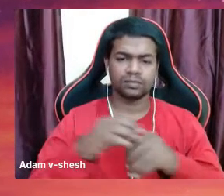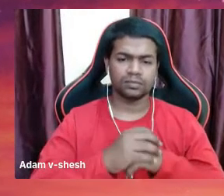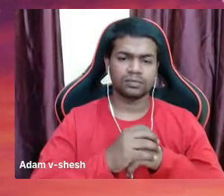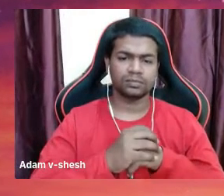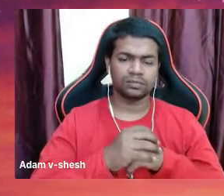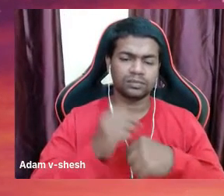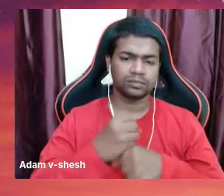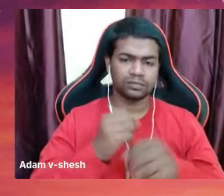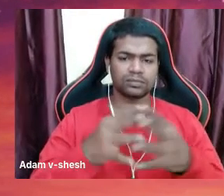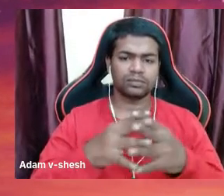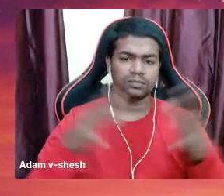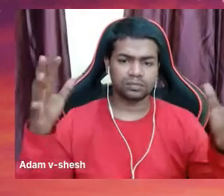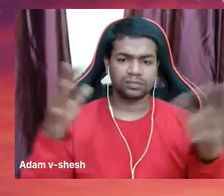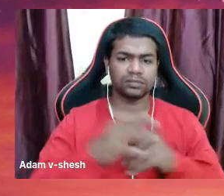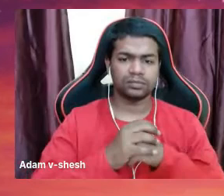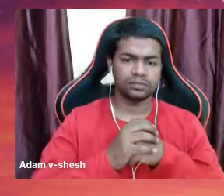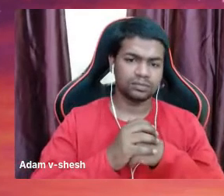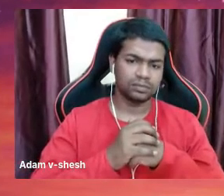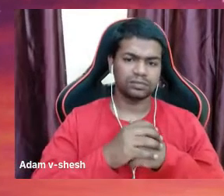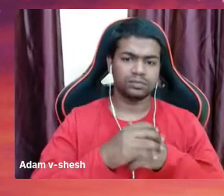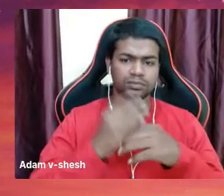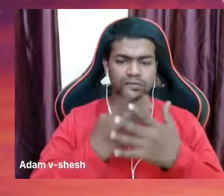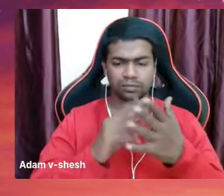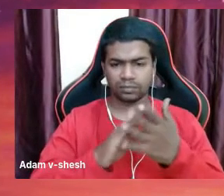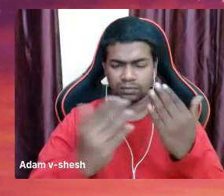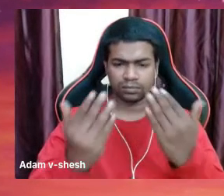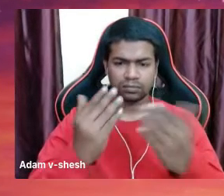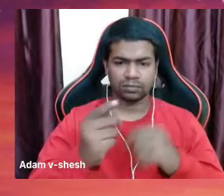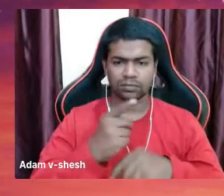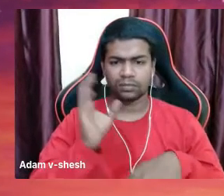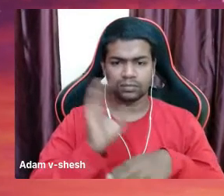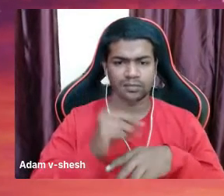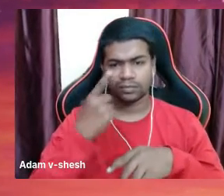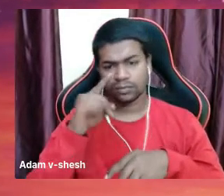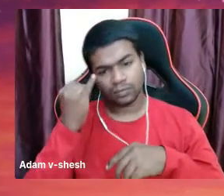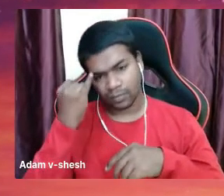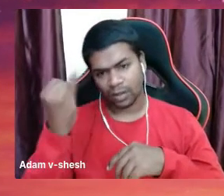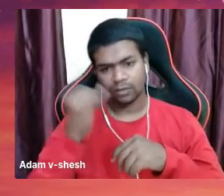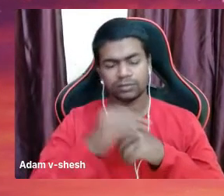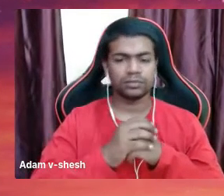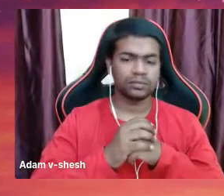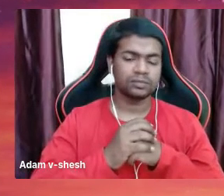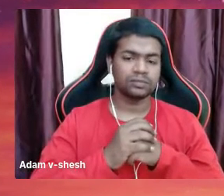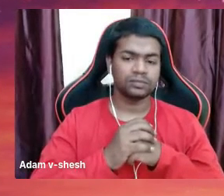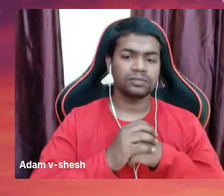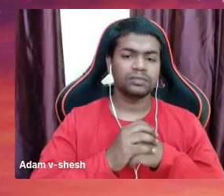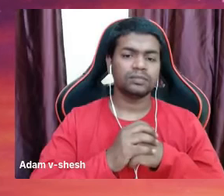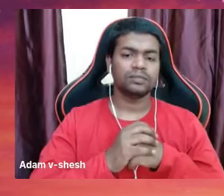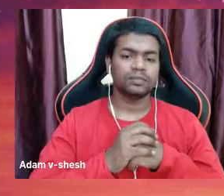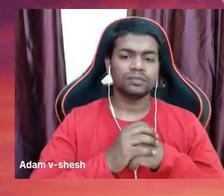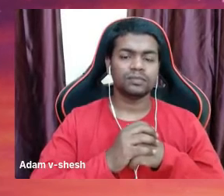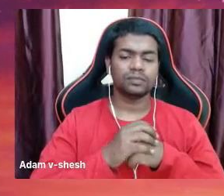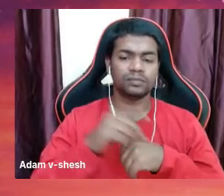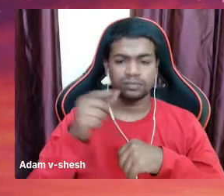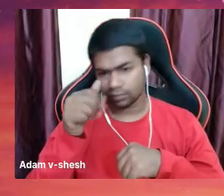build large cash balances on their balance sheet, which then helps them fund further innovation. Right, so Indian companies are not necessarily in that position